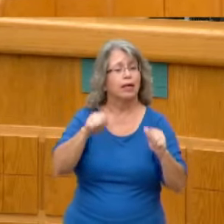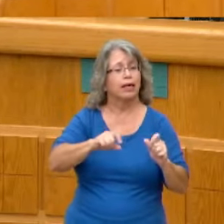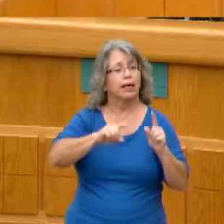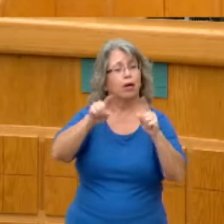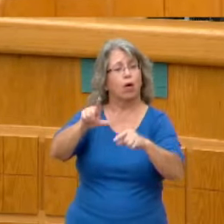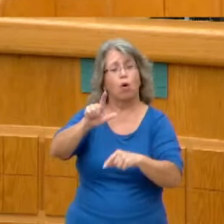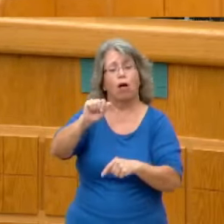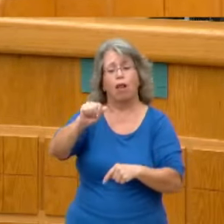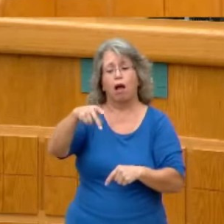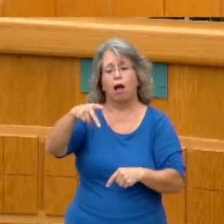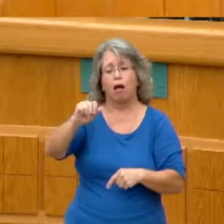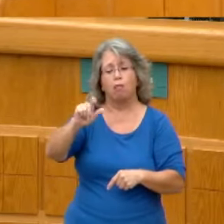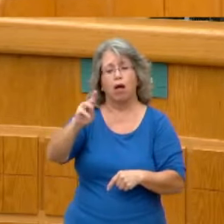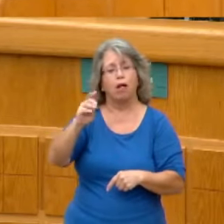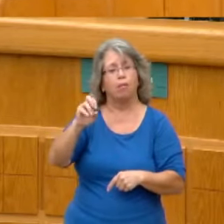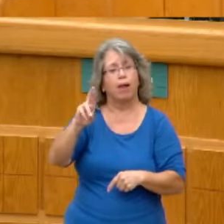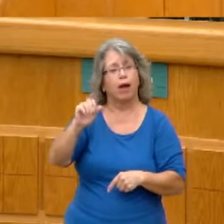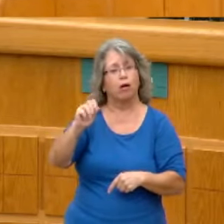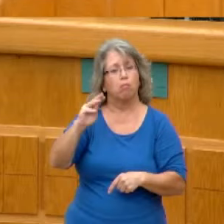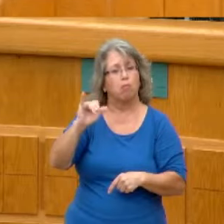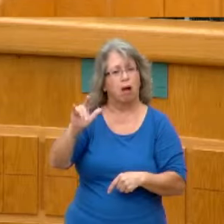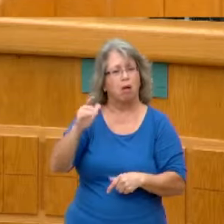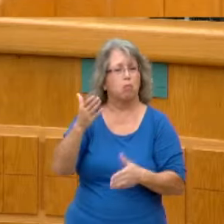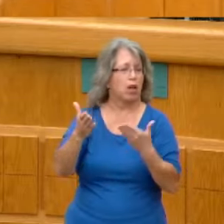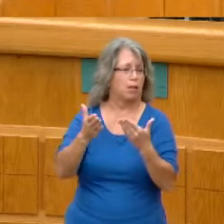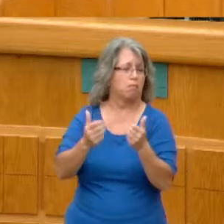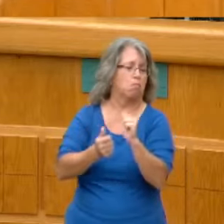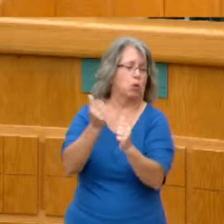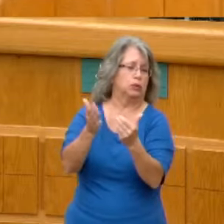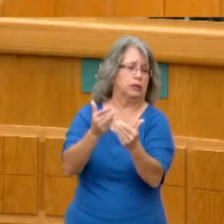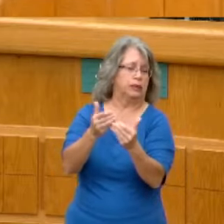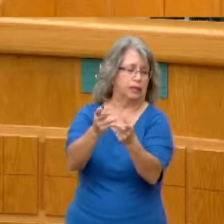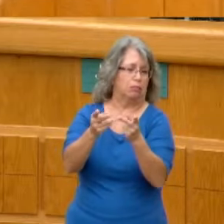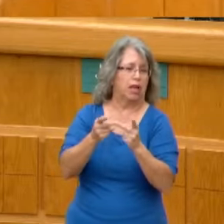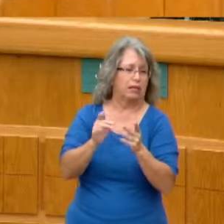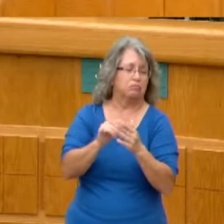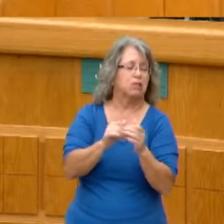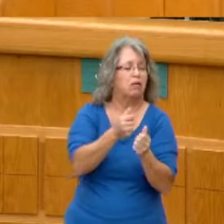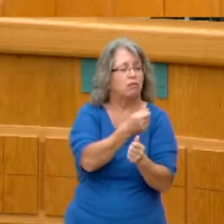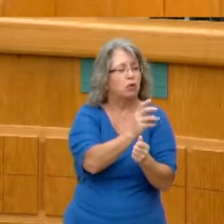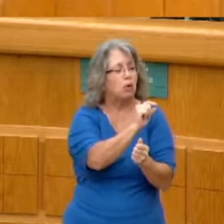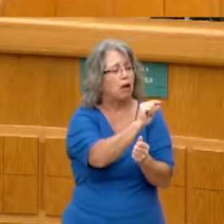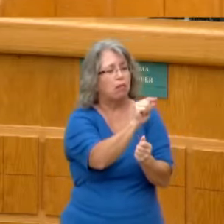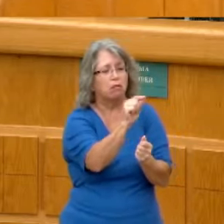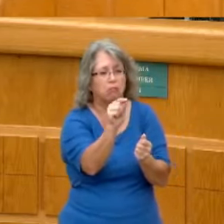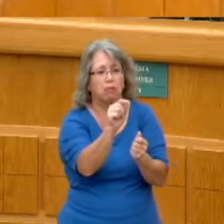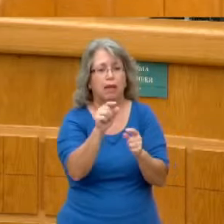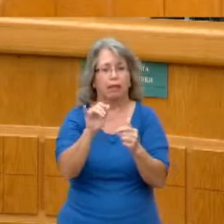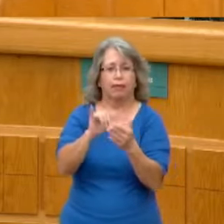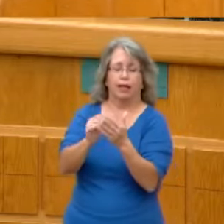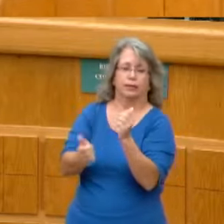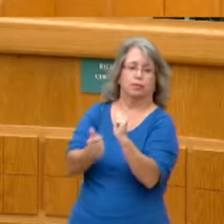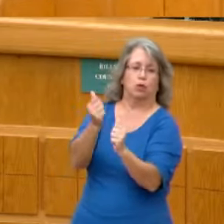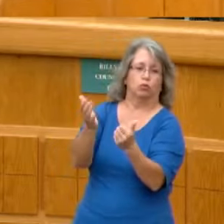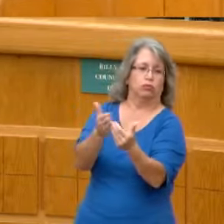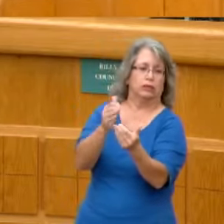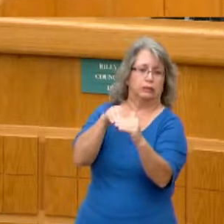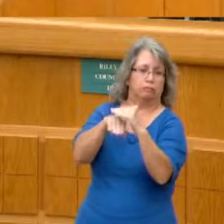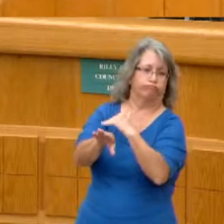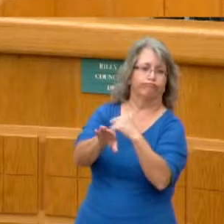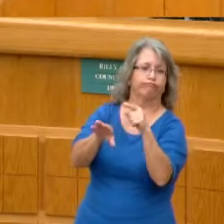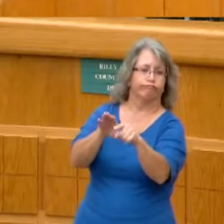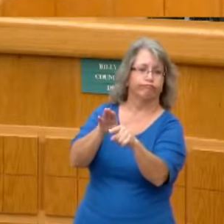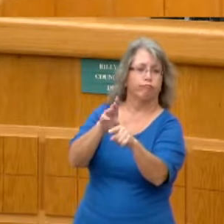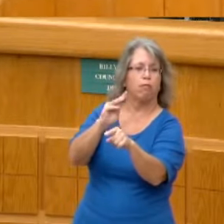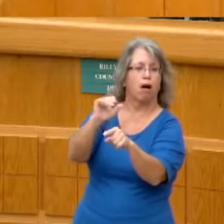is probably the most convenient place. There are several different options, but this is a very convenient place and, of course, free of charge.